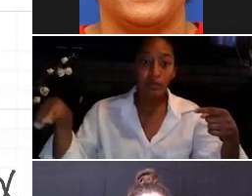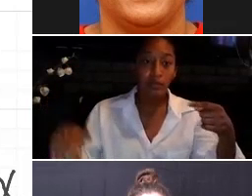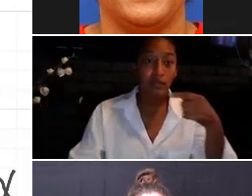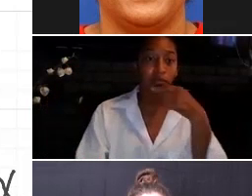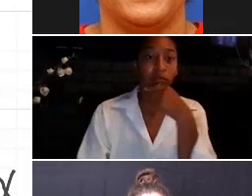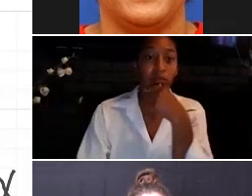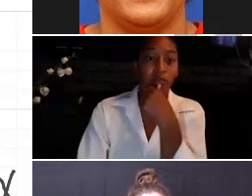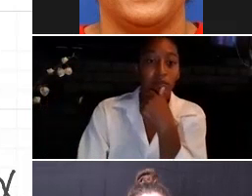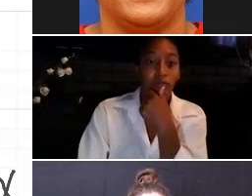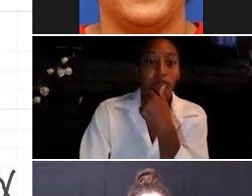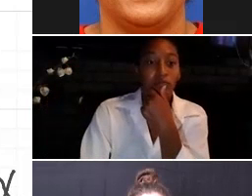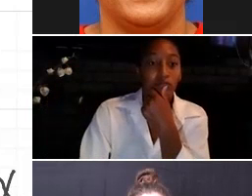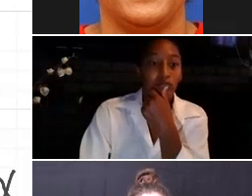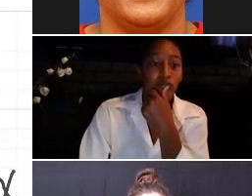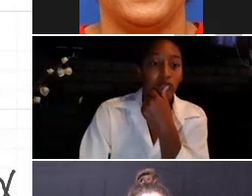Okay,